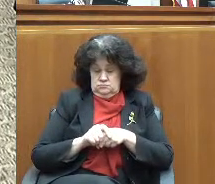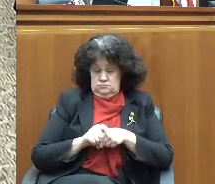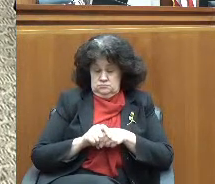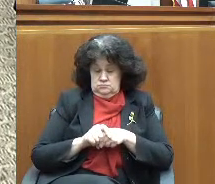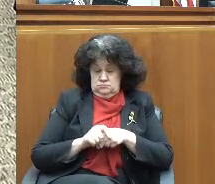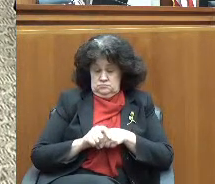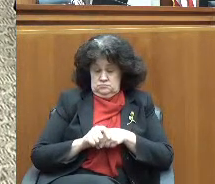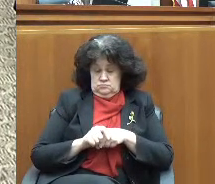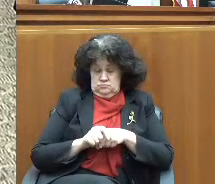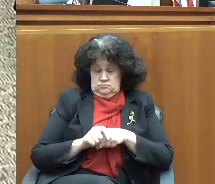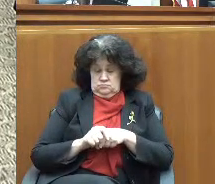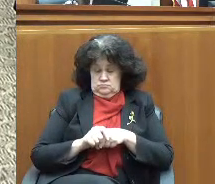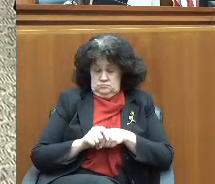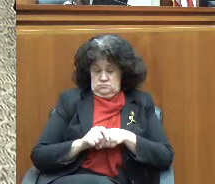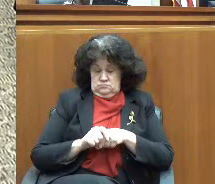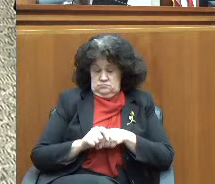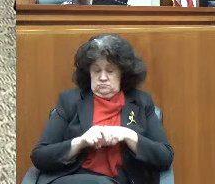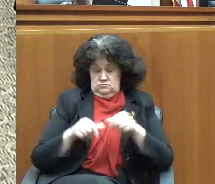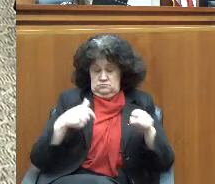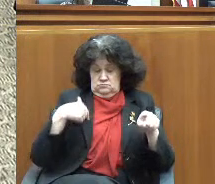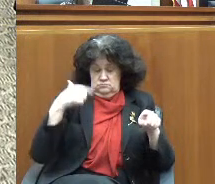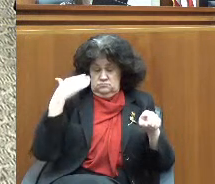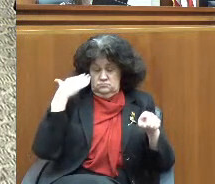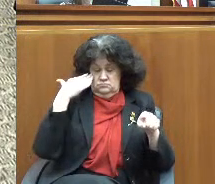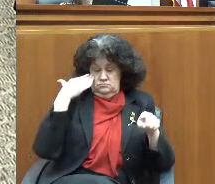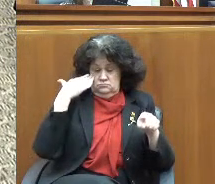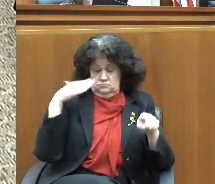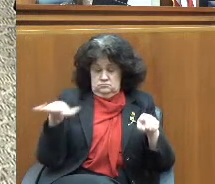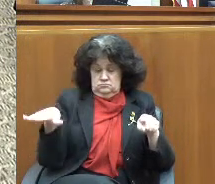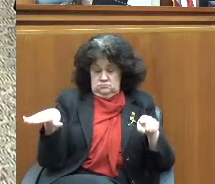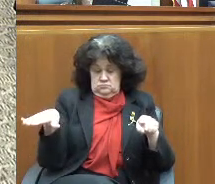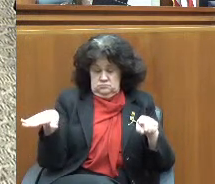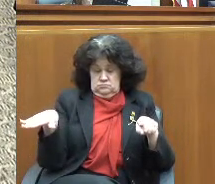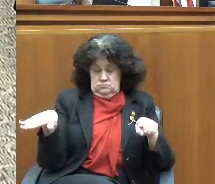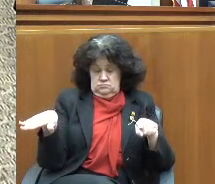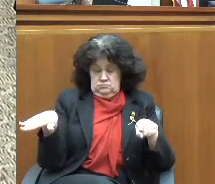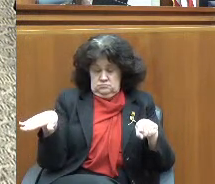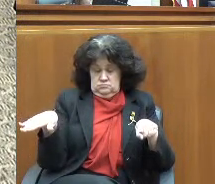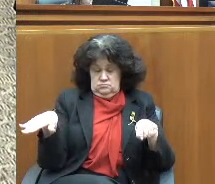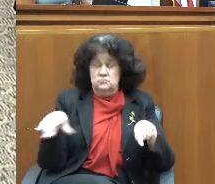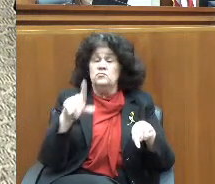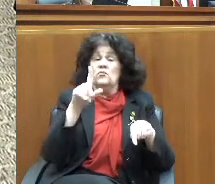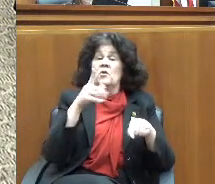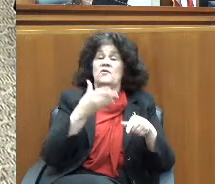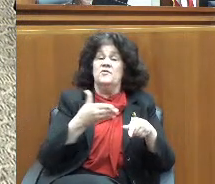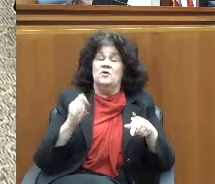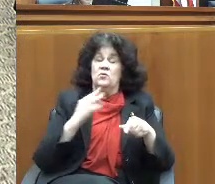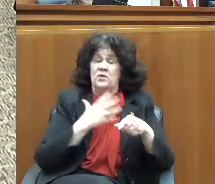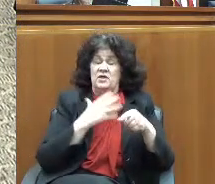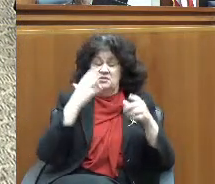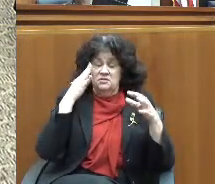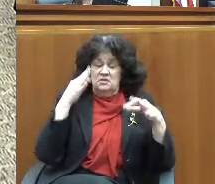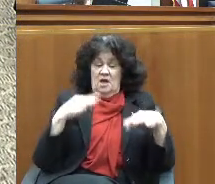I don't know if this is going to be something that is considered this session. One of the things that we made the decision to do is,